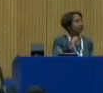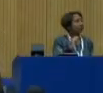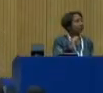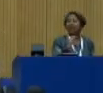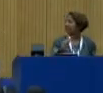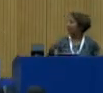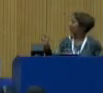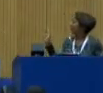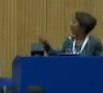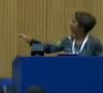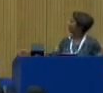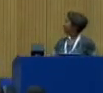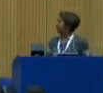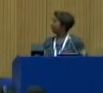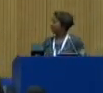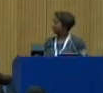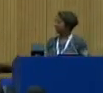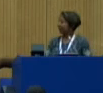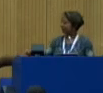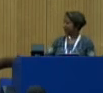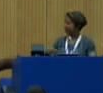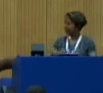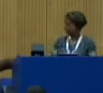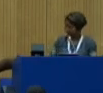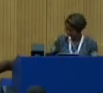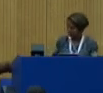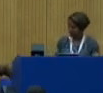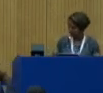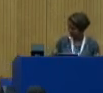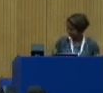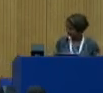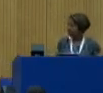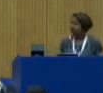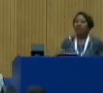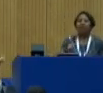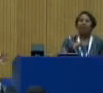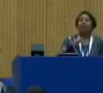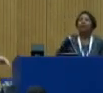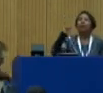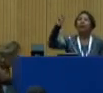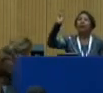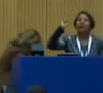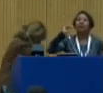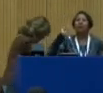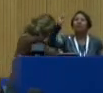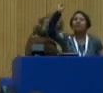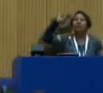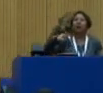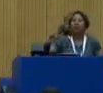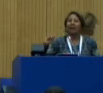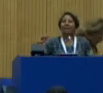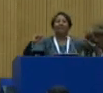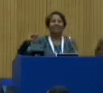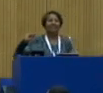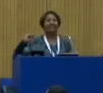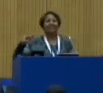singer, Yes, go for it. No, I just want to put there. Okay, go for it. Go for it? Yes. Okay. Do you have any questions for